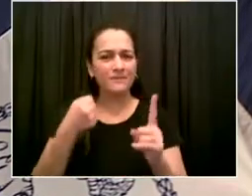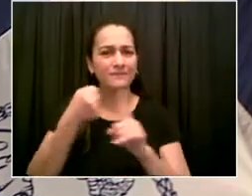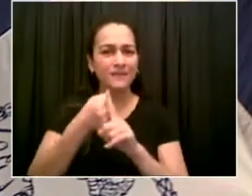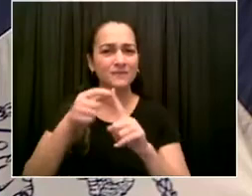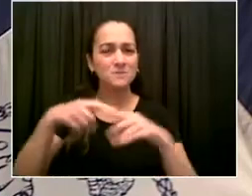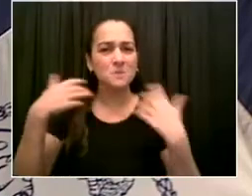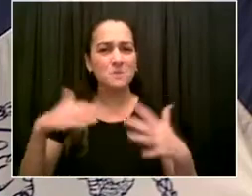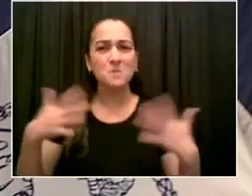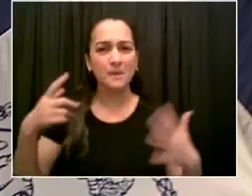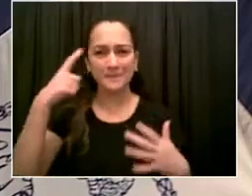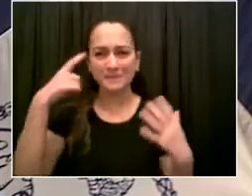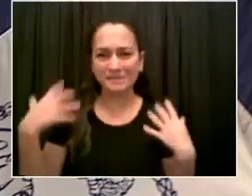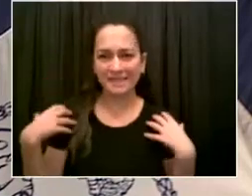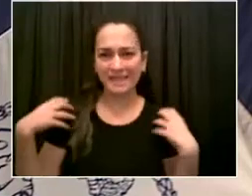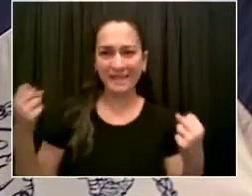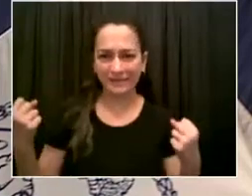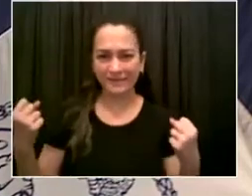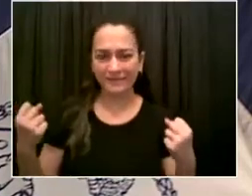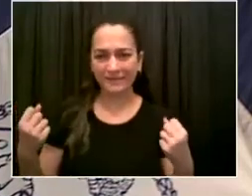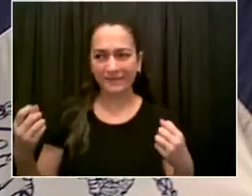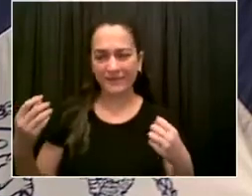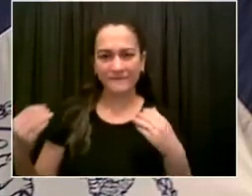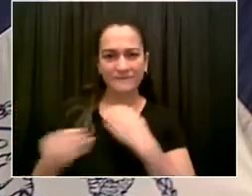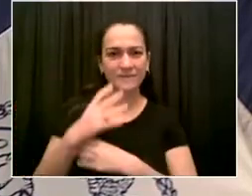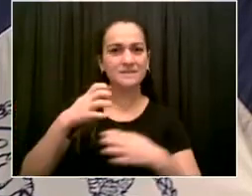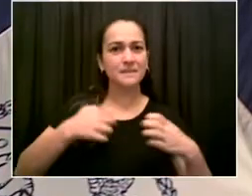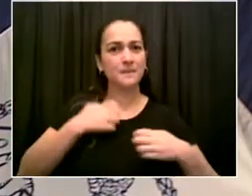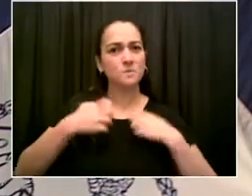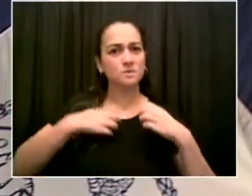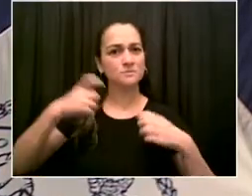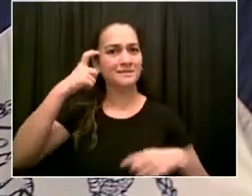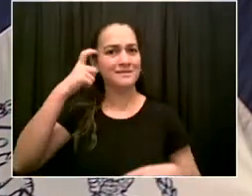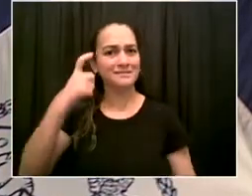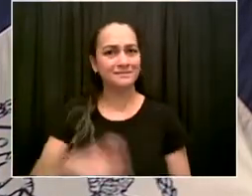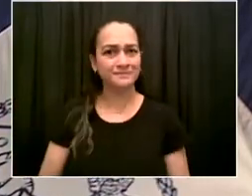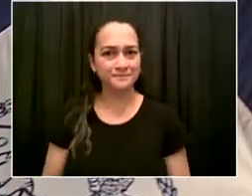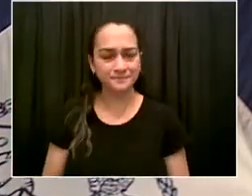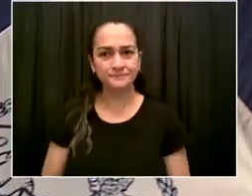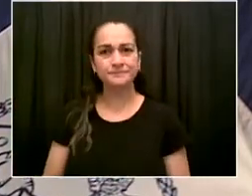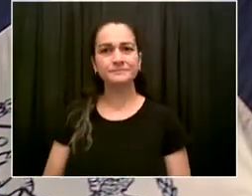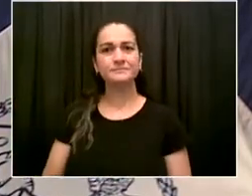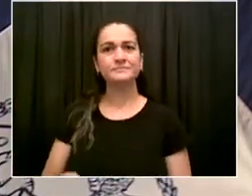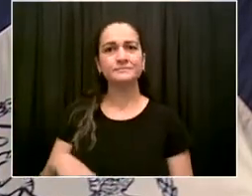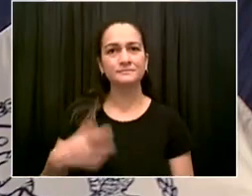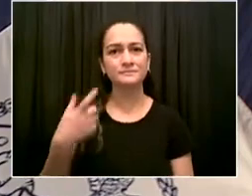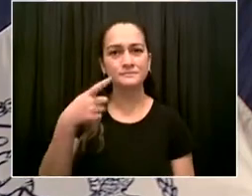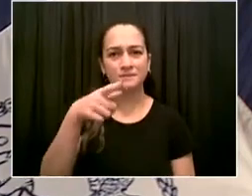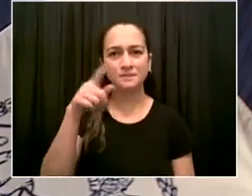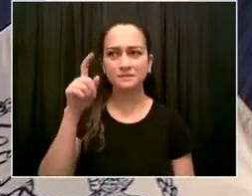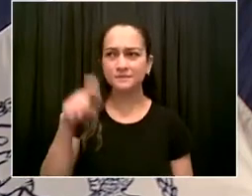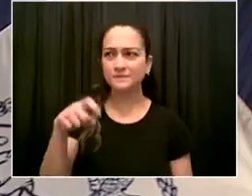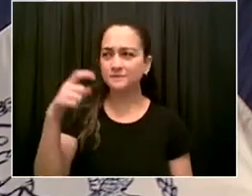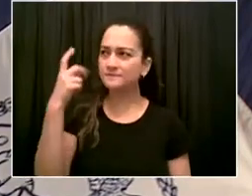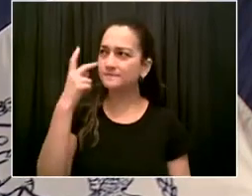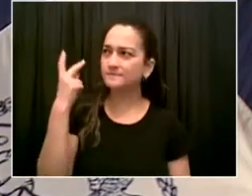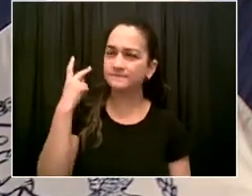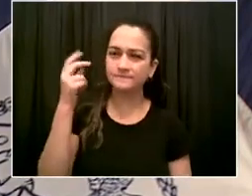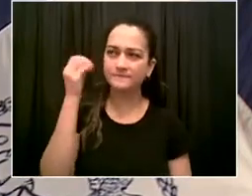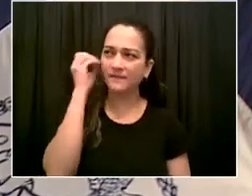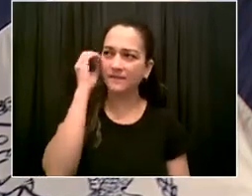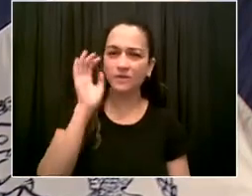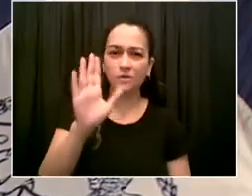about your loved ones, your family, your neighbors, your friends. Every single person I've